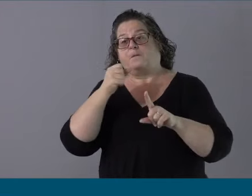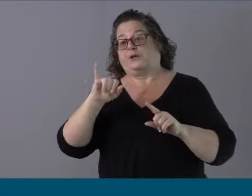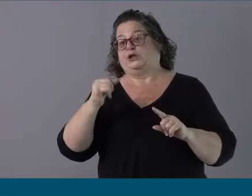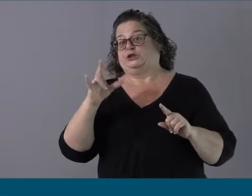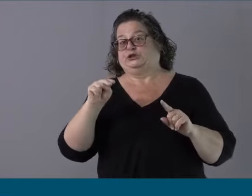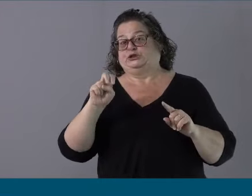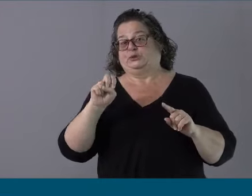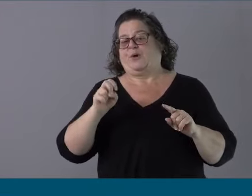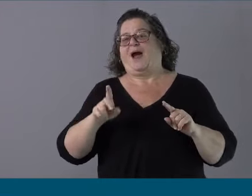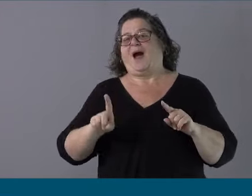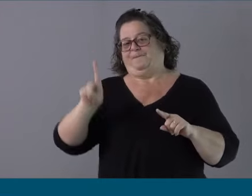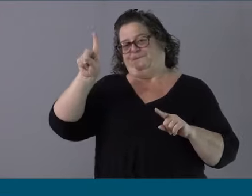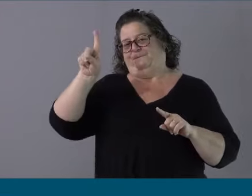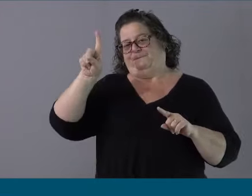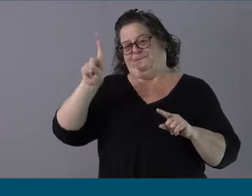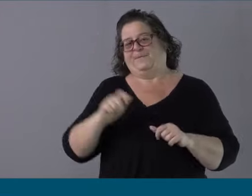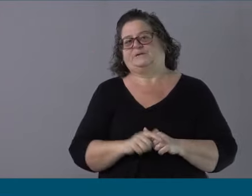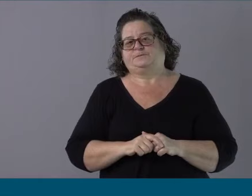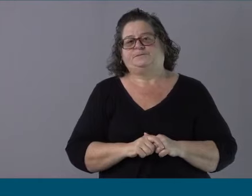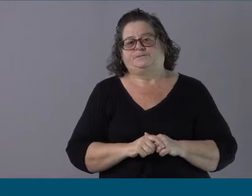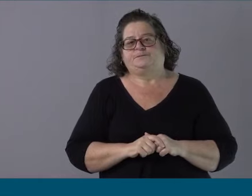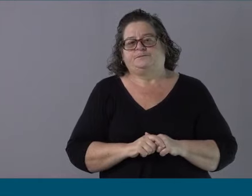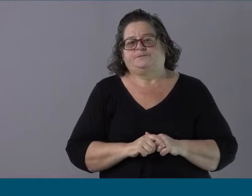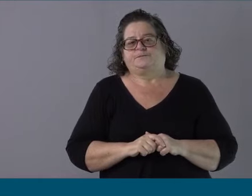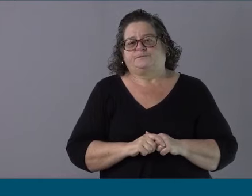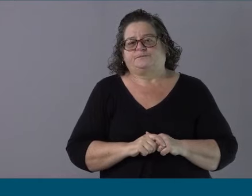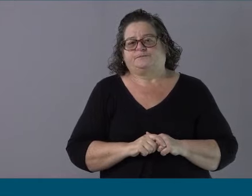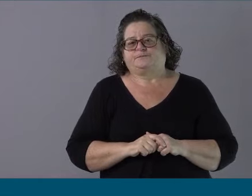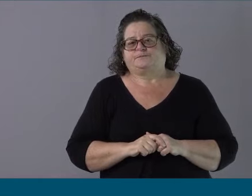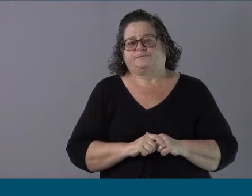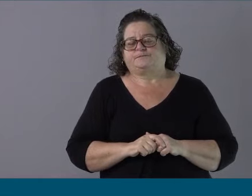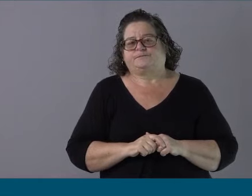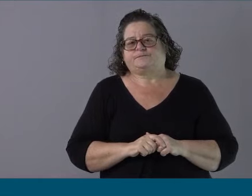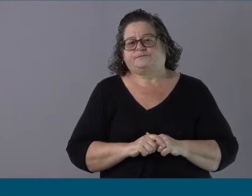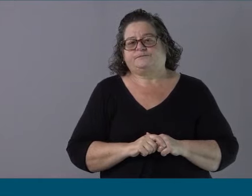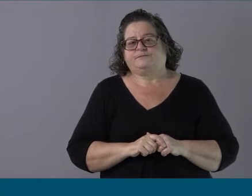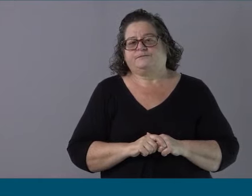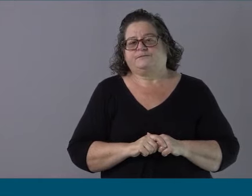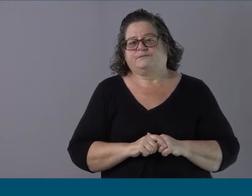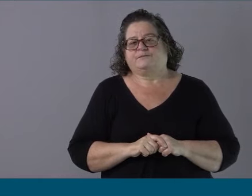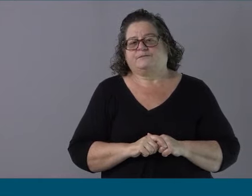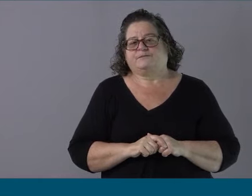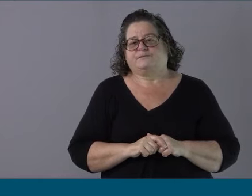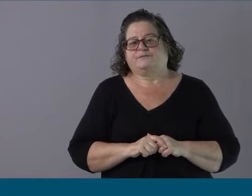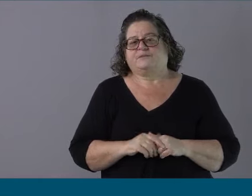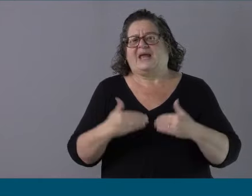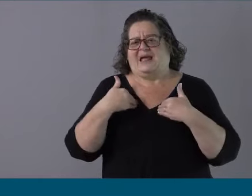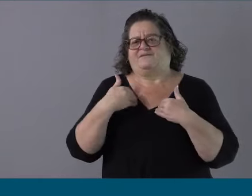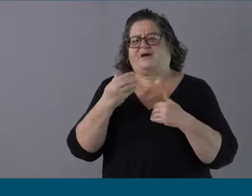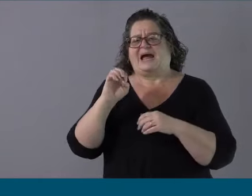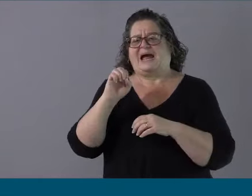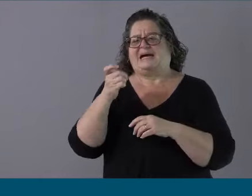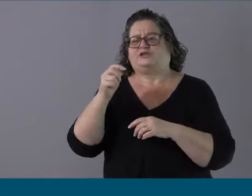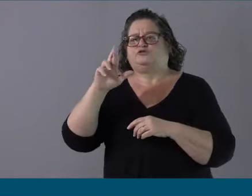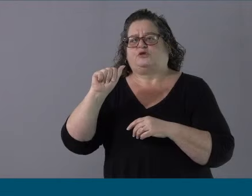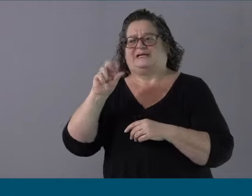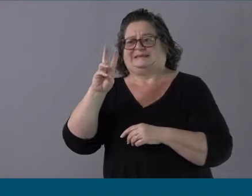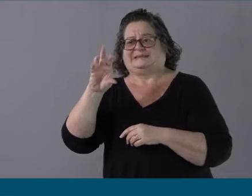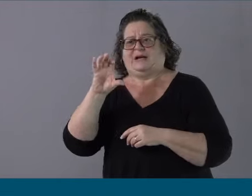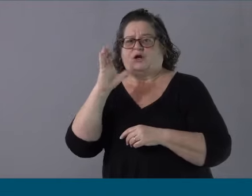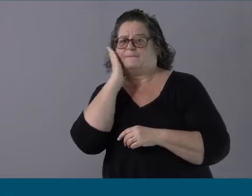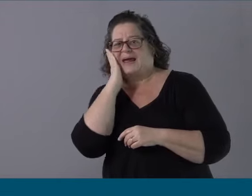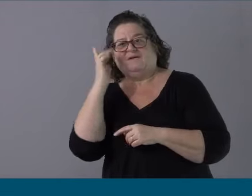happened, and this does not include the 600 additional ICU surge beds which have not had